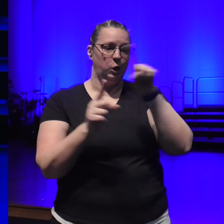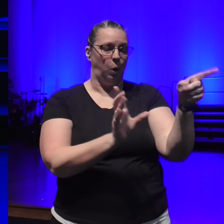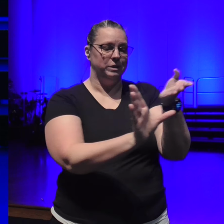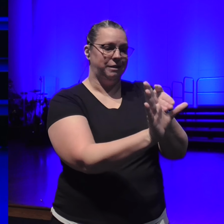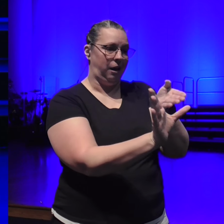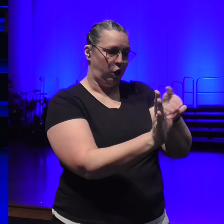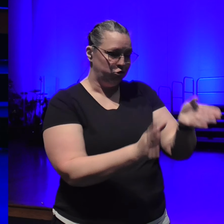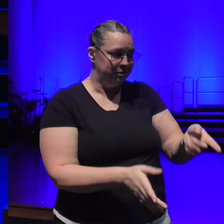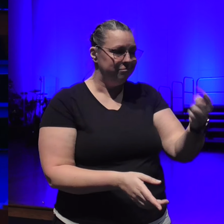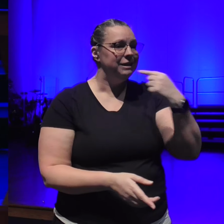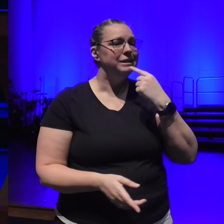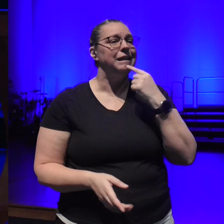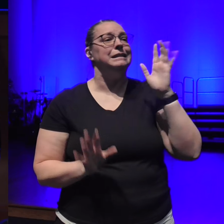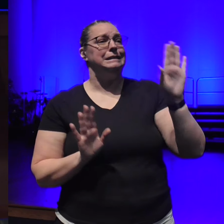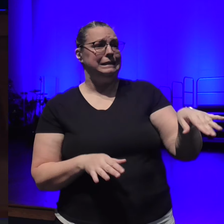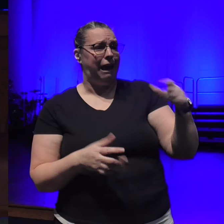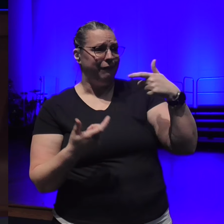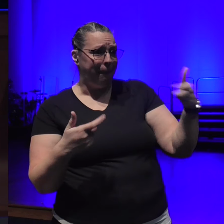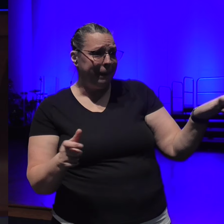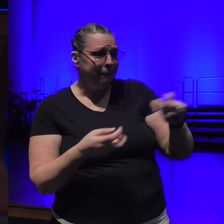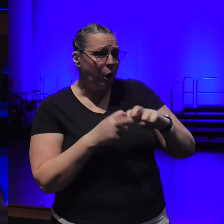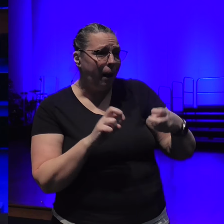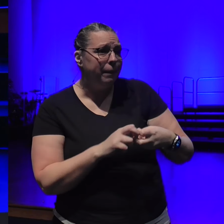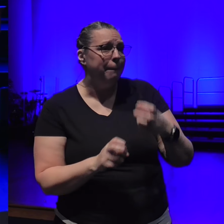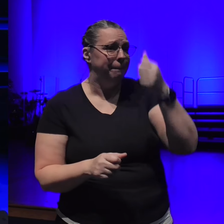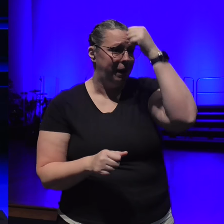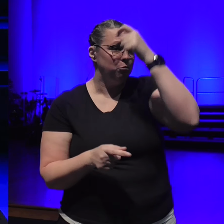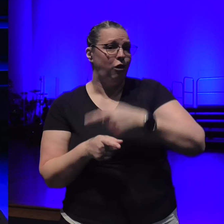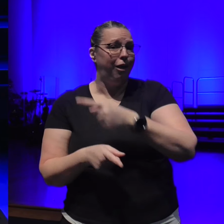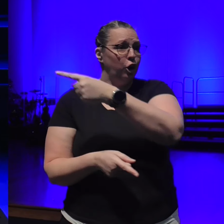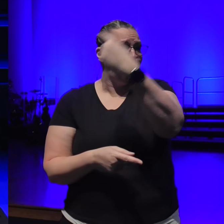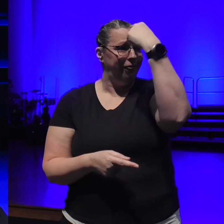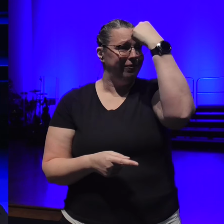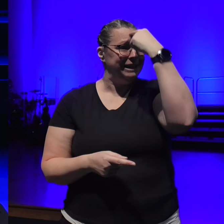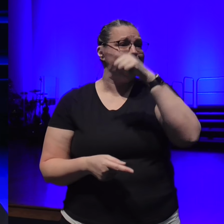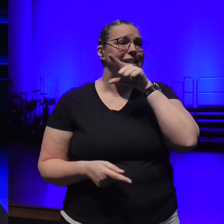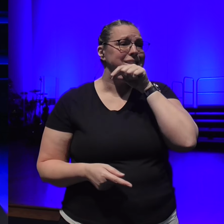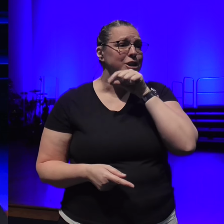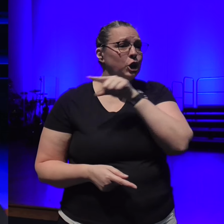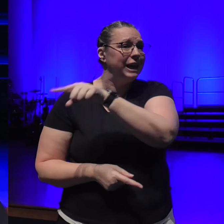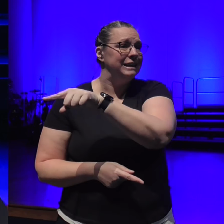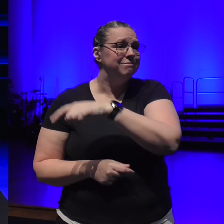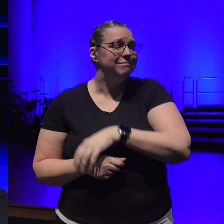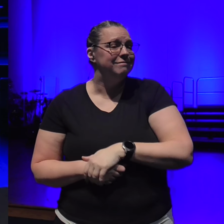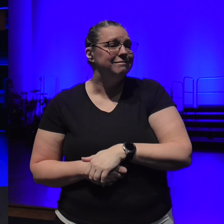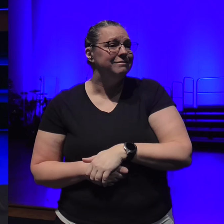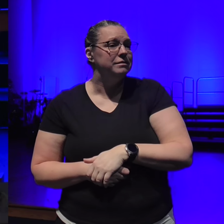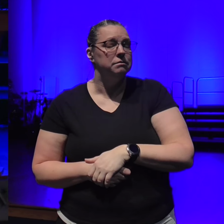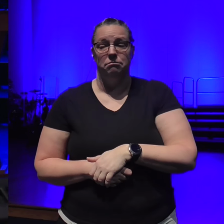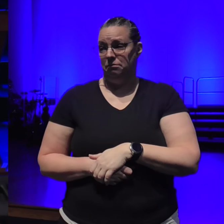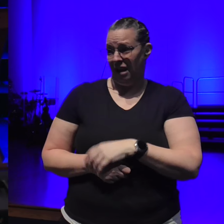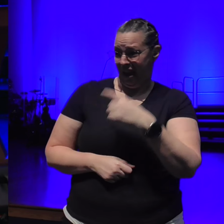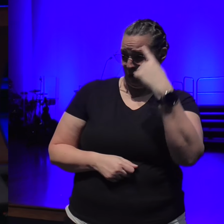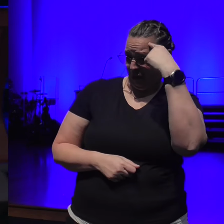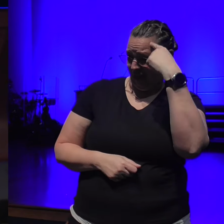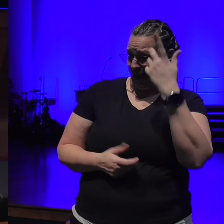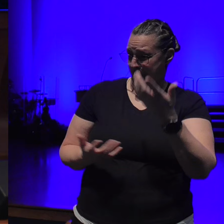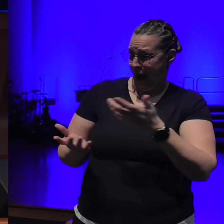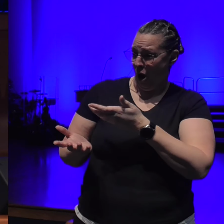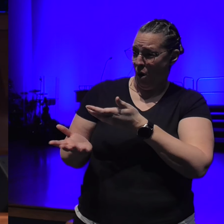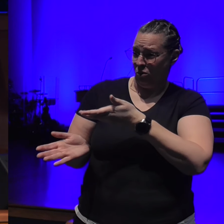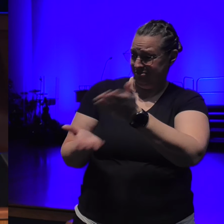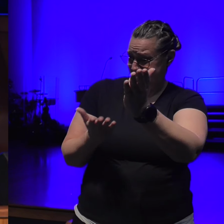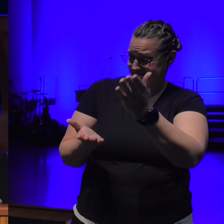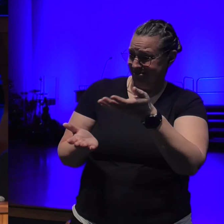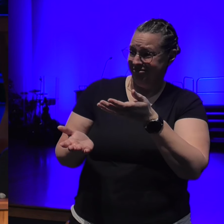says, "Doctor, I have a big problem. My brother thinks he's a chicken." Well, the doctor says, "Have you thought about turning him in?" "Yes,